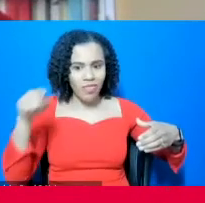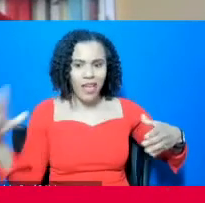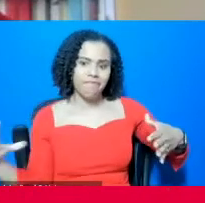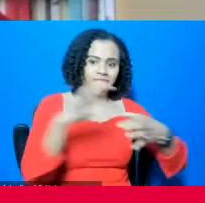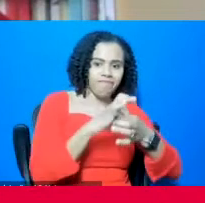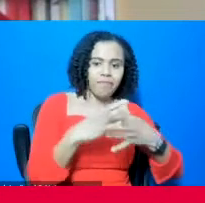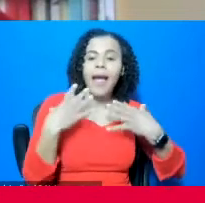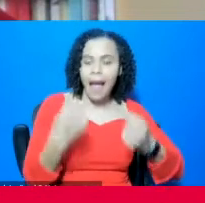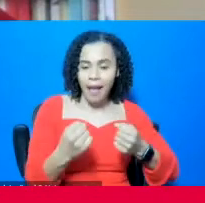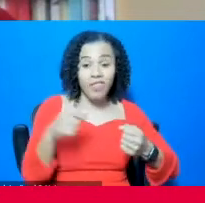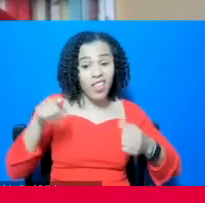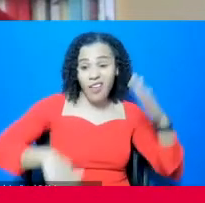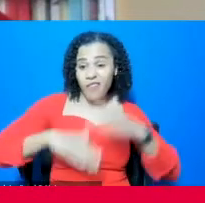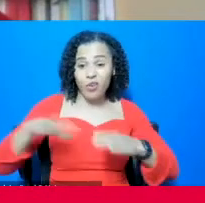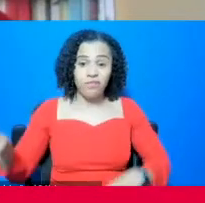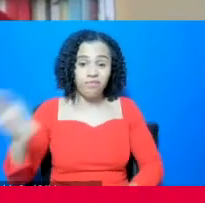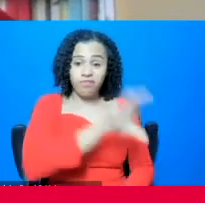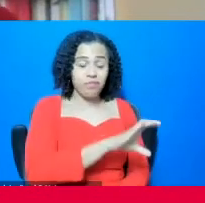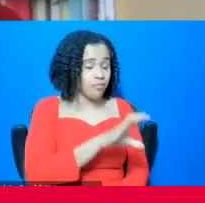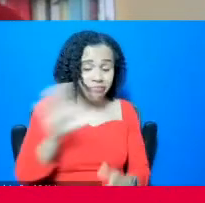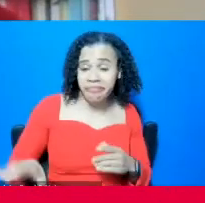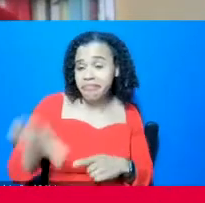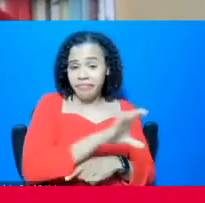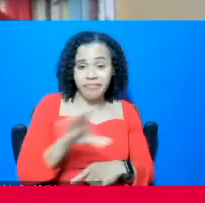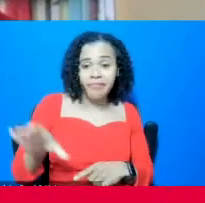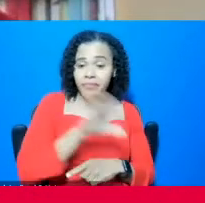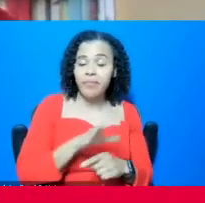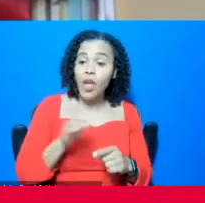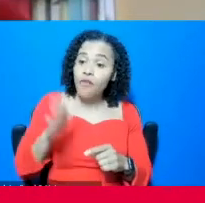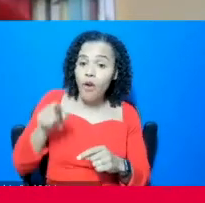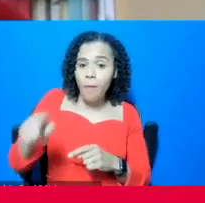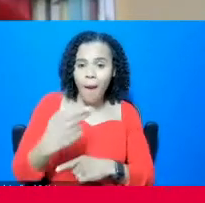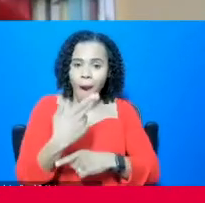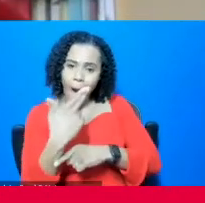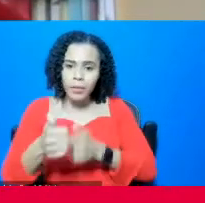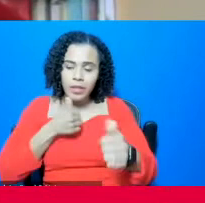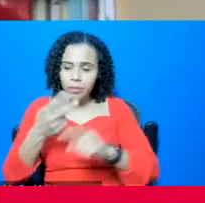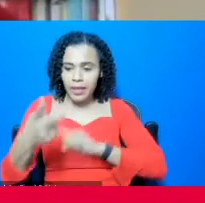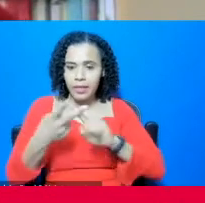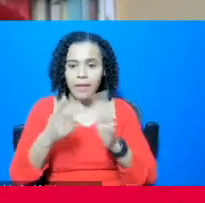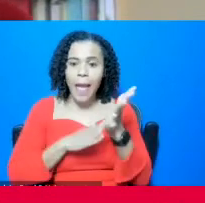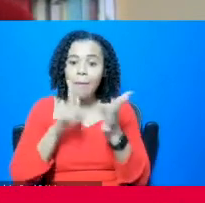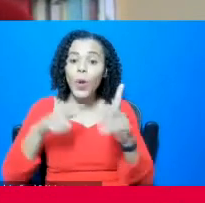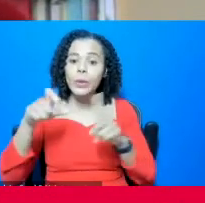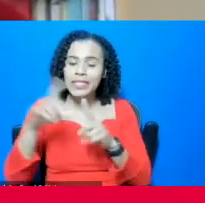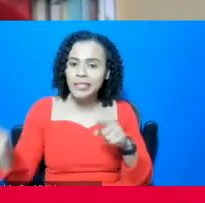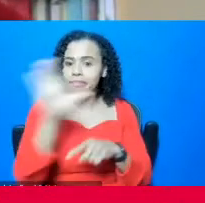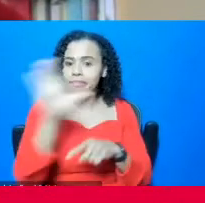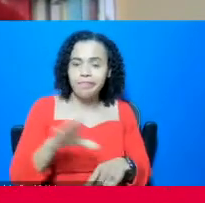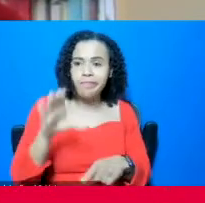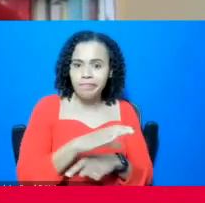entirely funded by arms companies and the Ministry of Defence. Over the last 10 years, we have seen